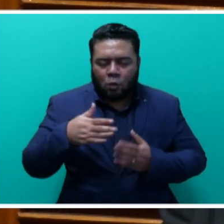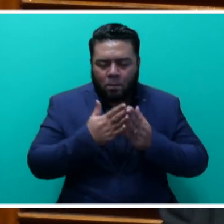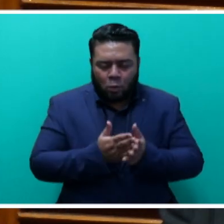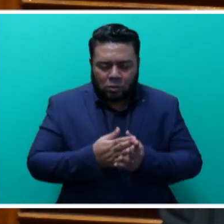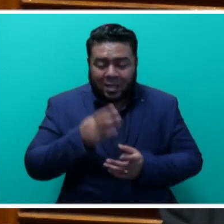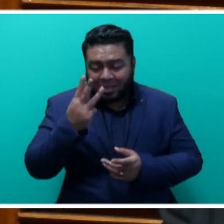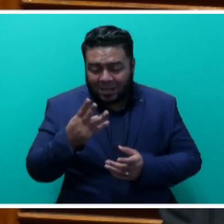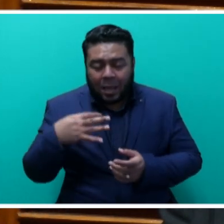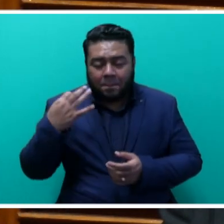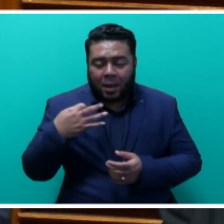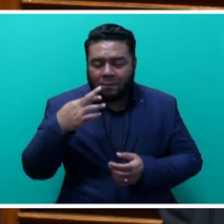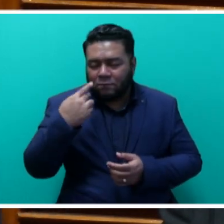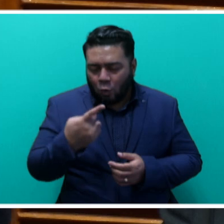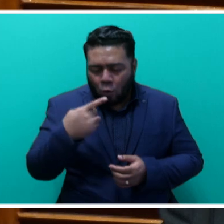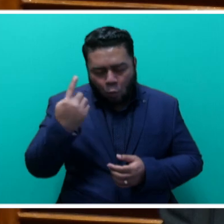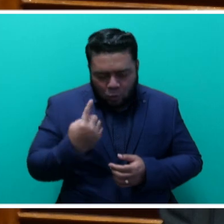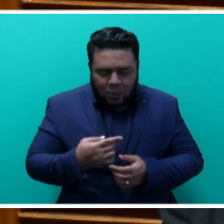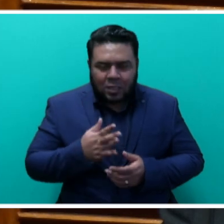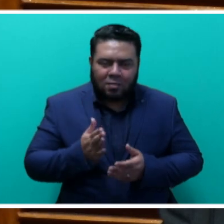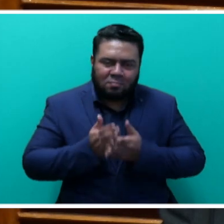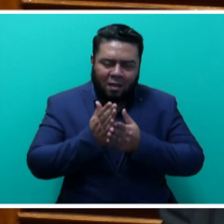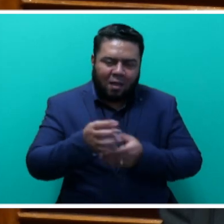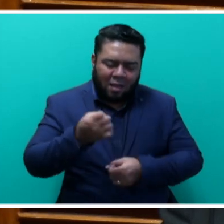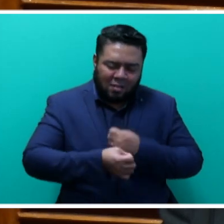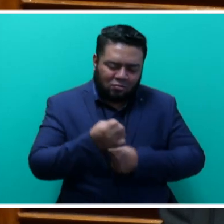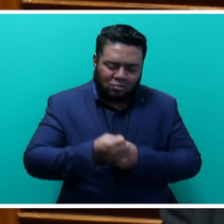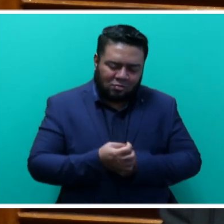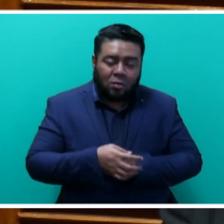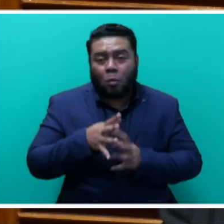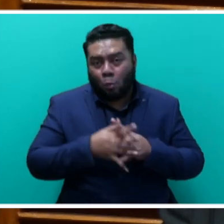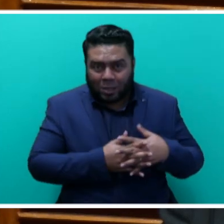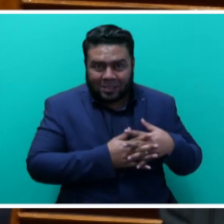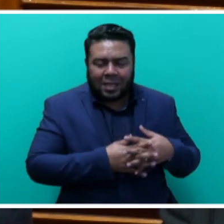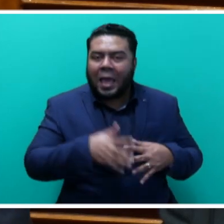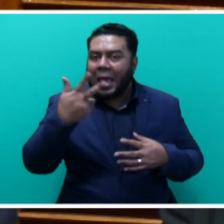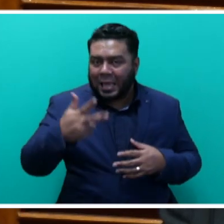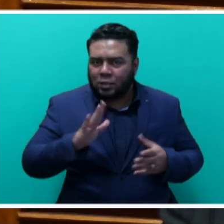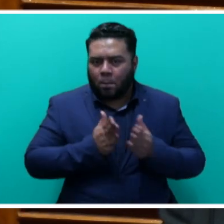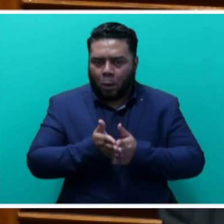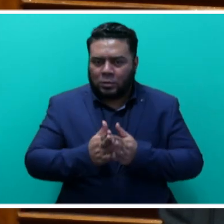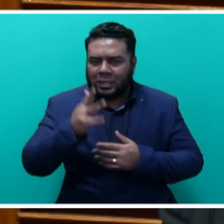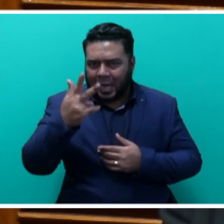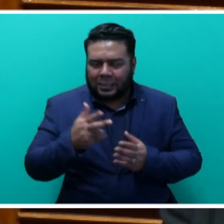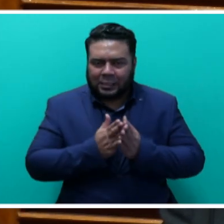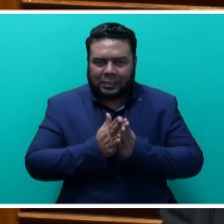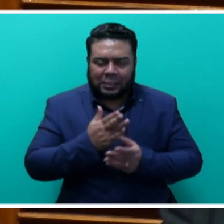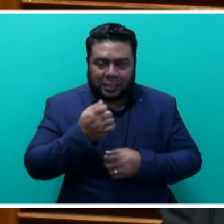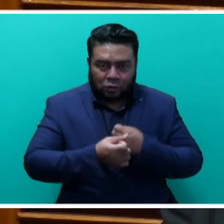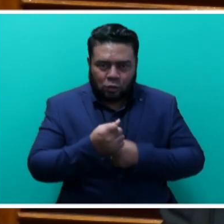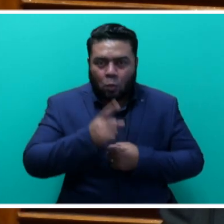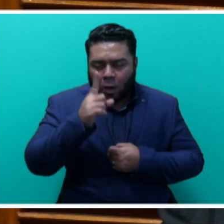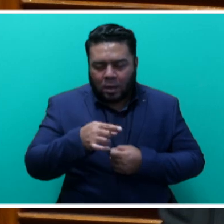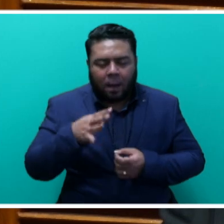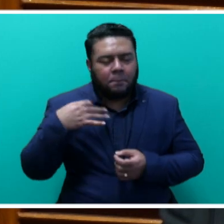applied for only outboard engines. And Western Division, 8 boat and engines. And 1 applied only